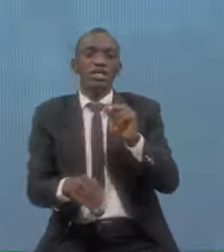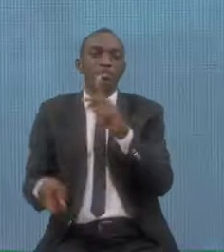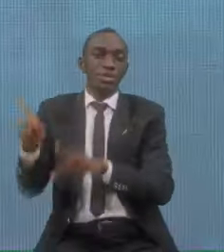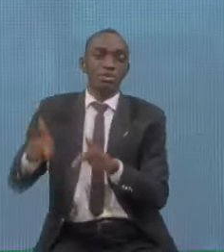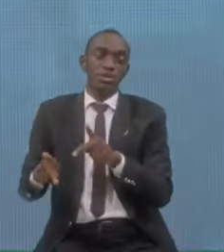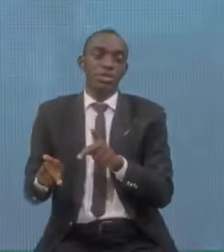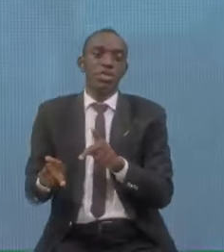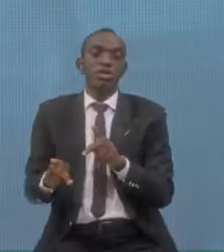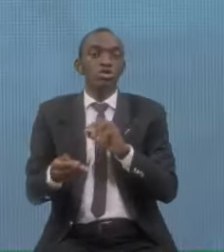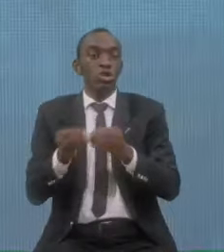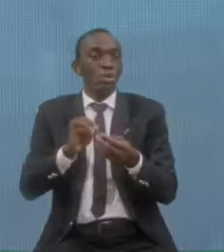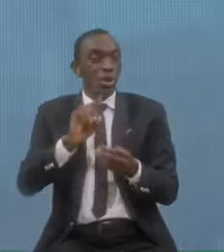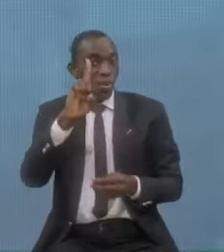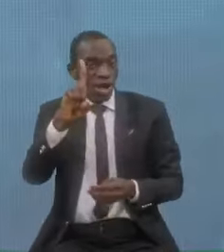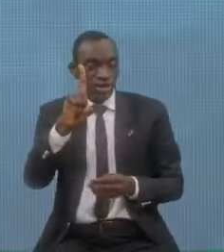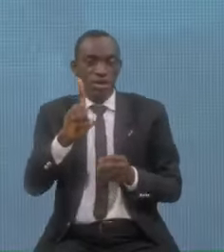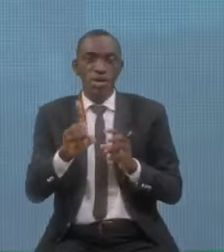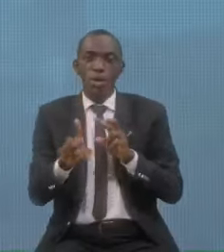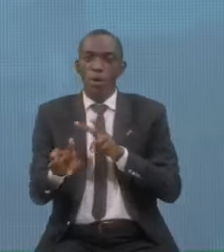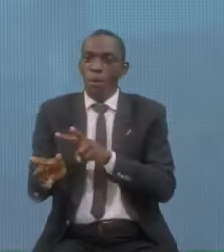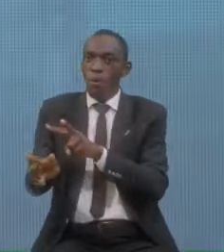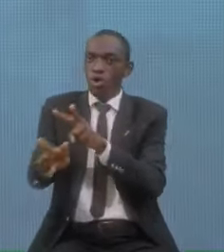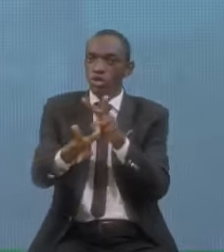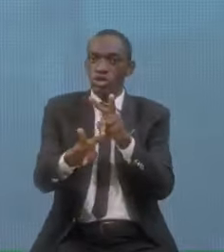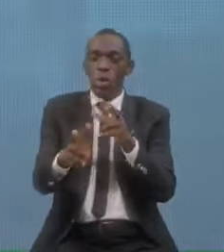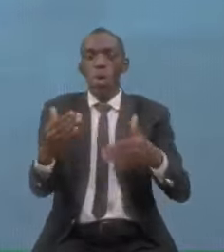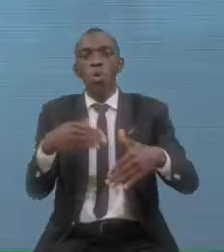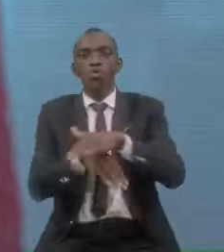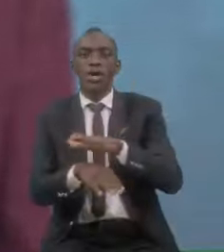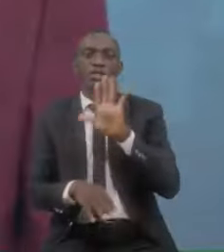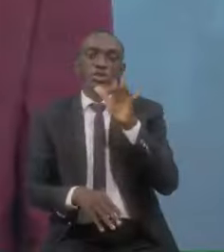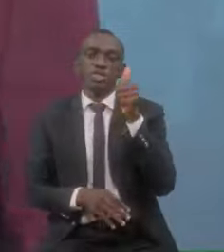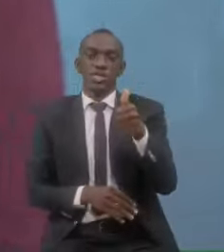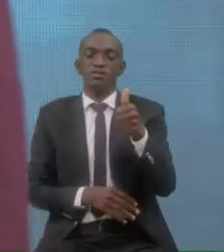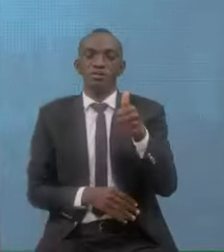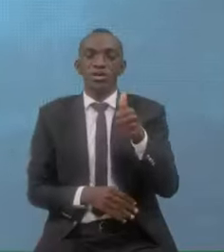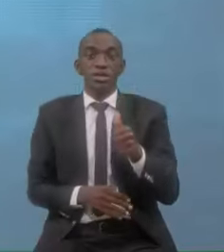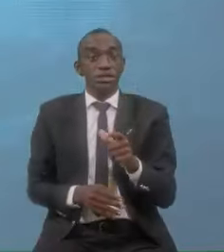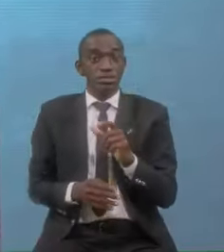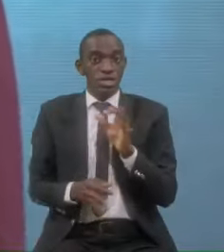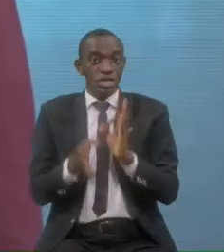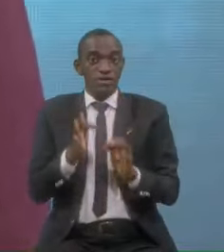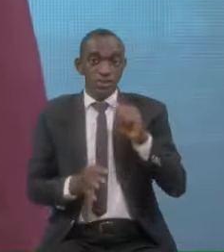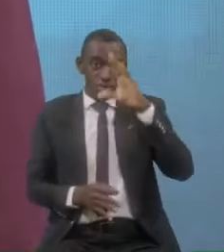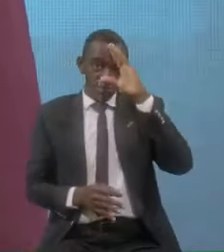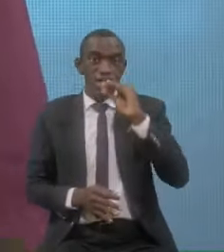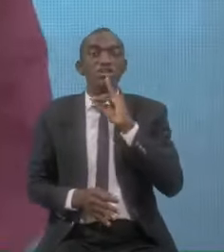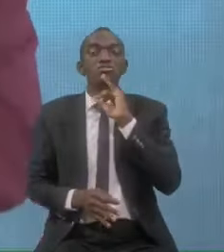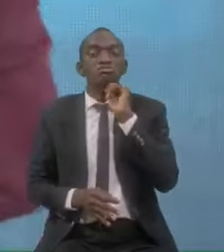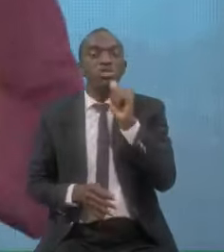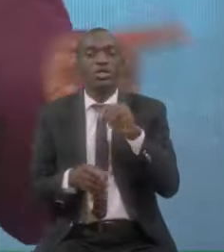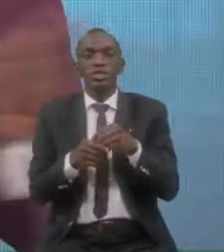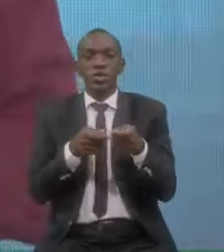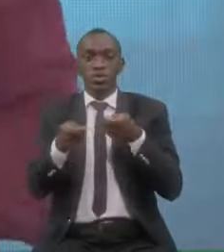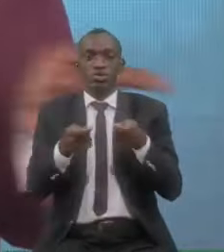one, you watch over yourself. And if a man is not in control of his life,